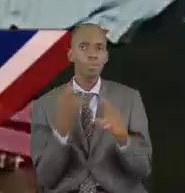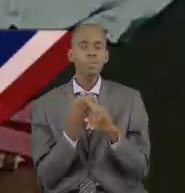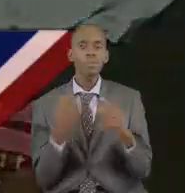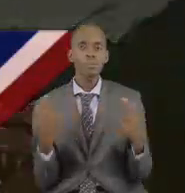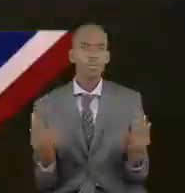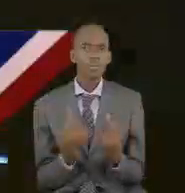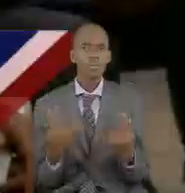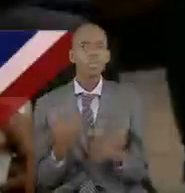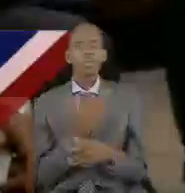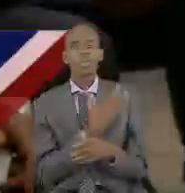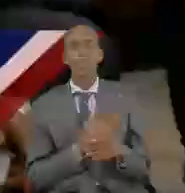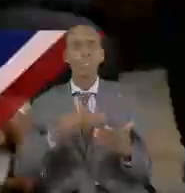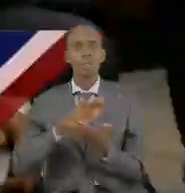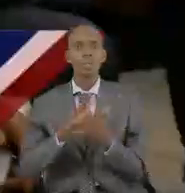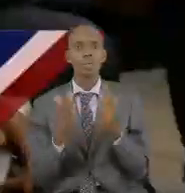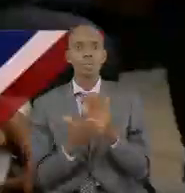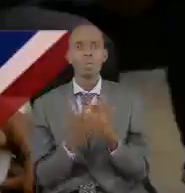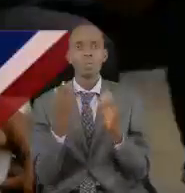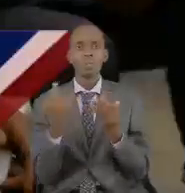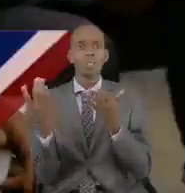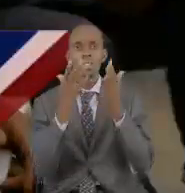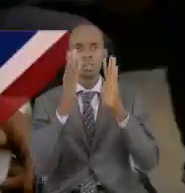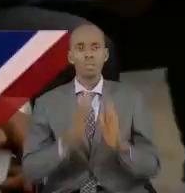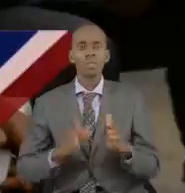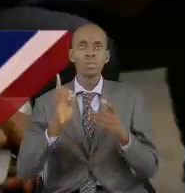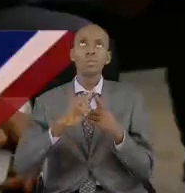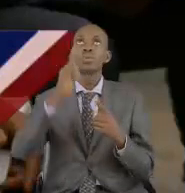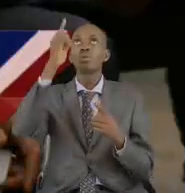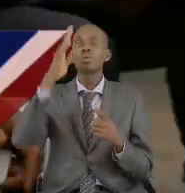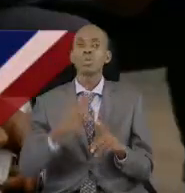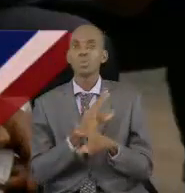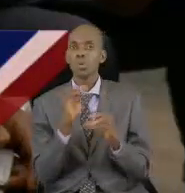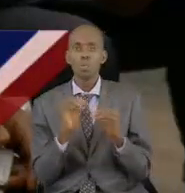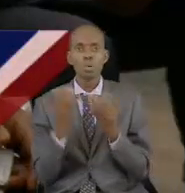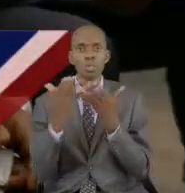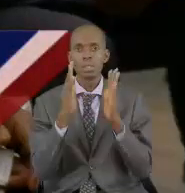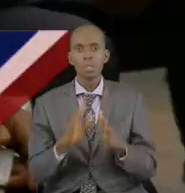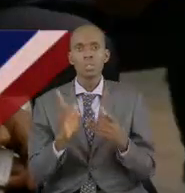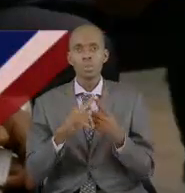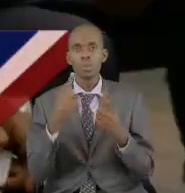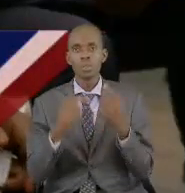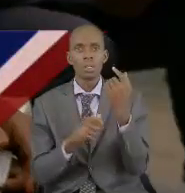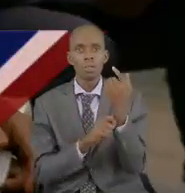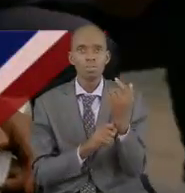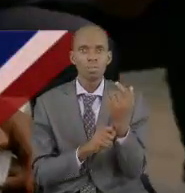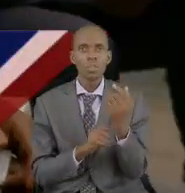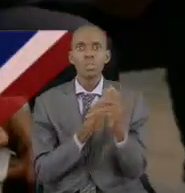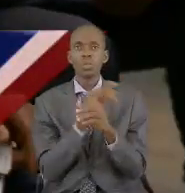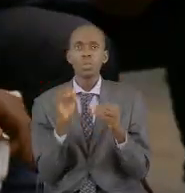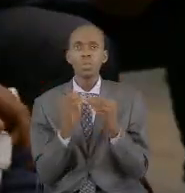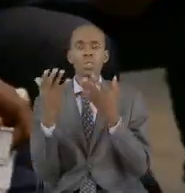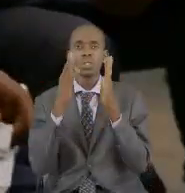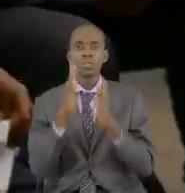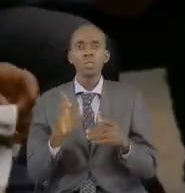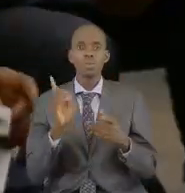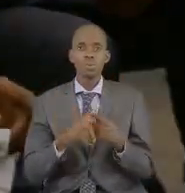and become the servants to God. No more servants to the flesh. No more servants to